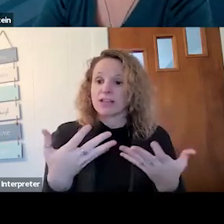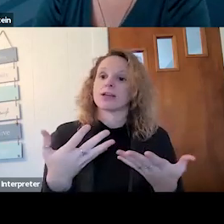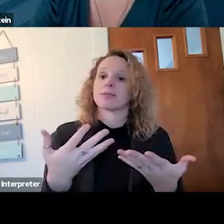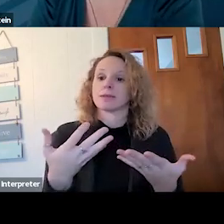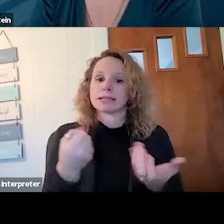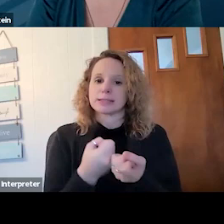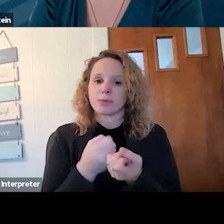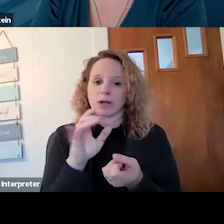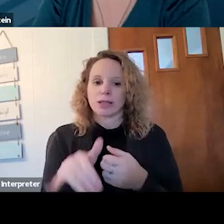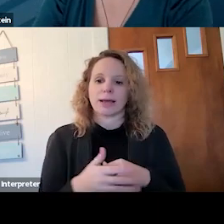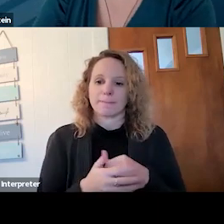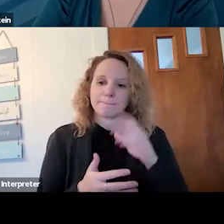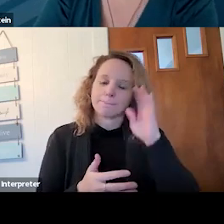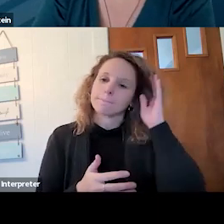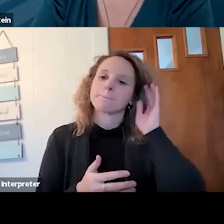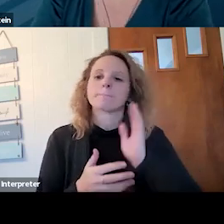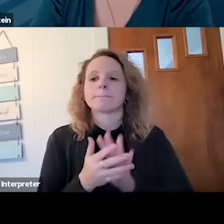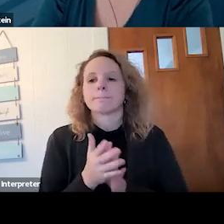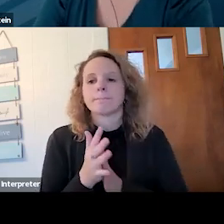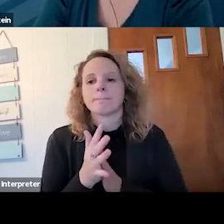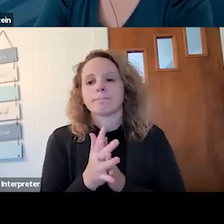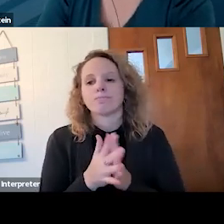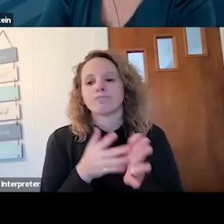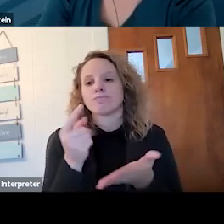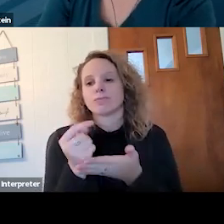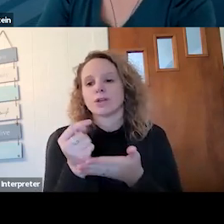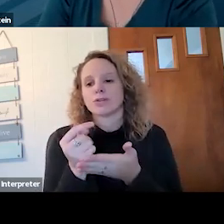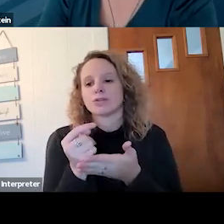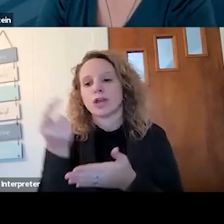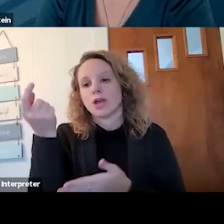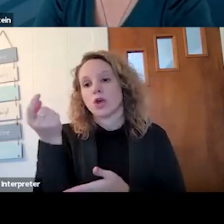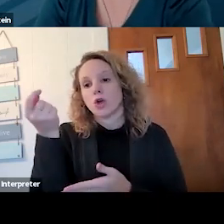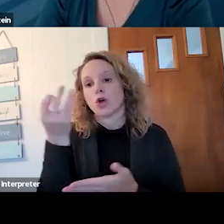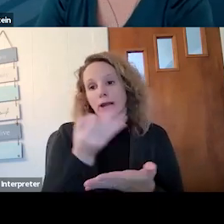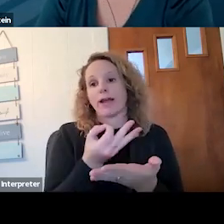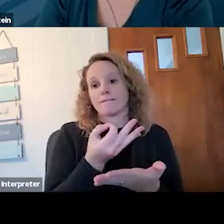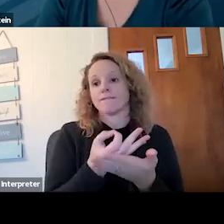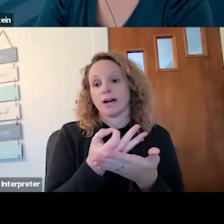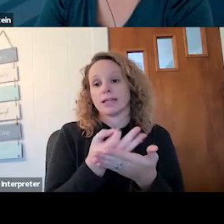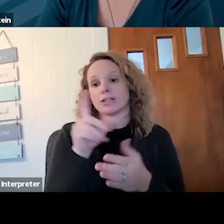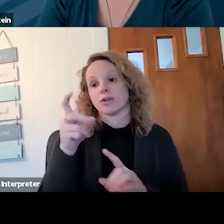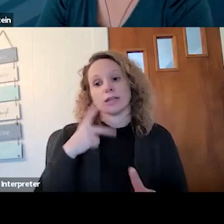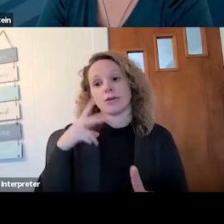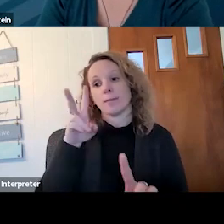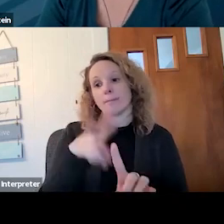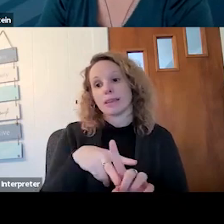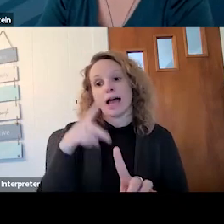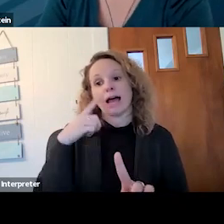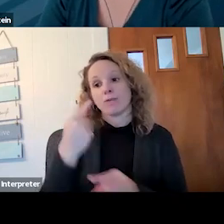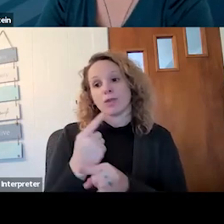therapy. A lot of our treatment is grant funded. So you need to apply for the proper